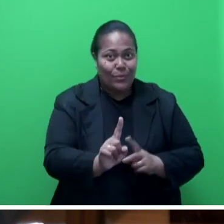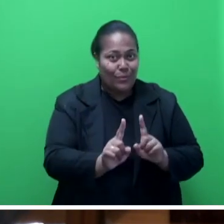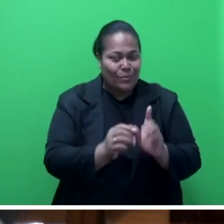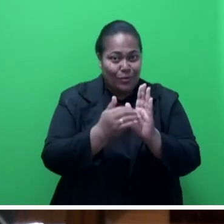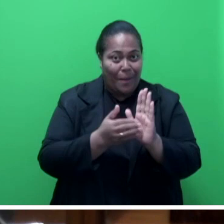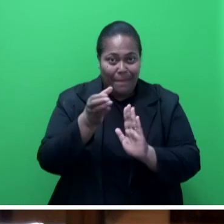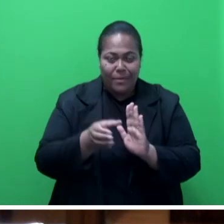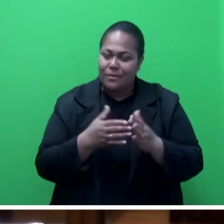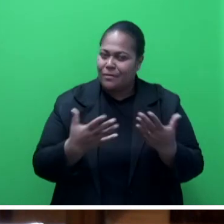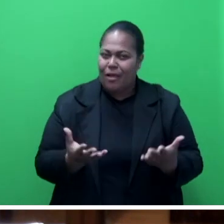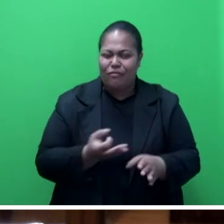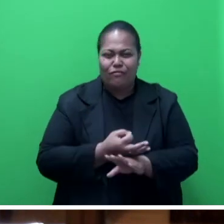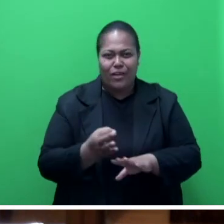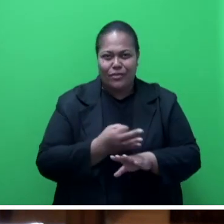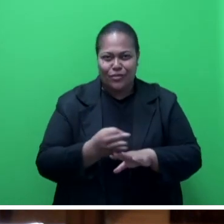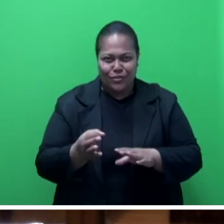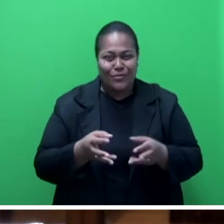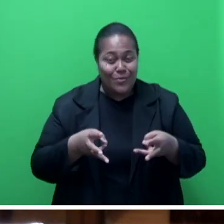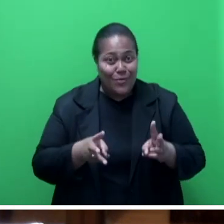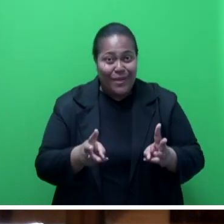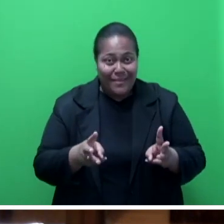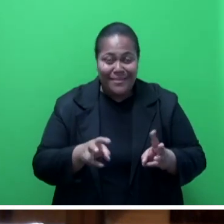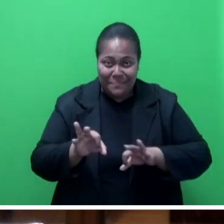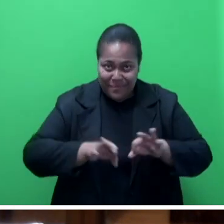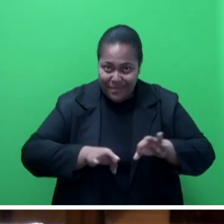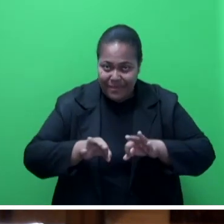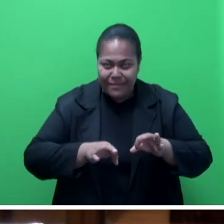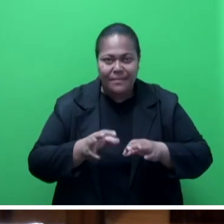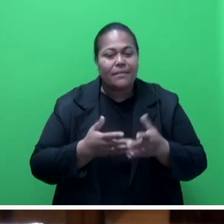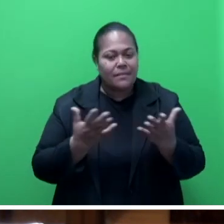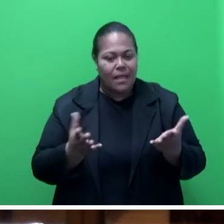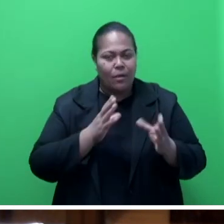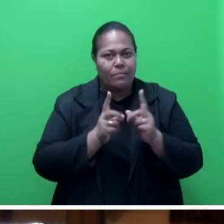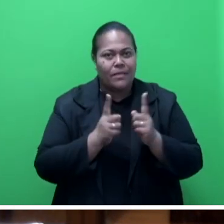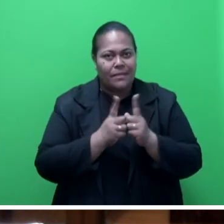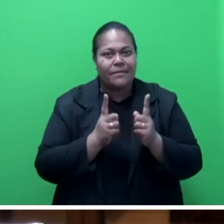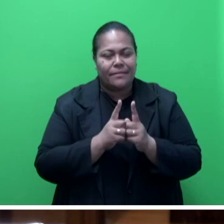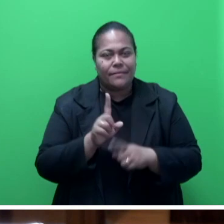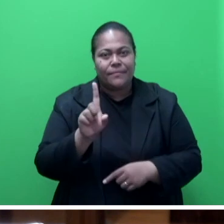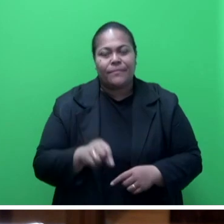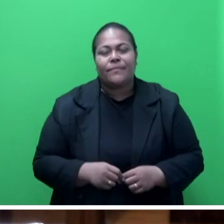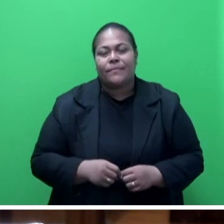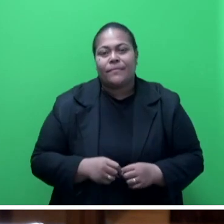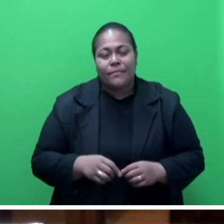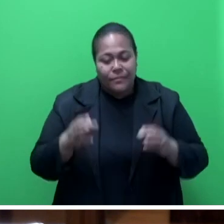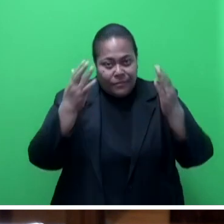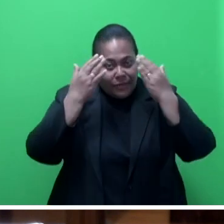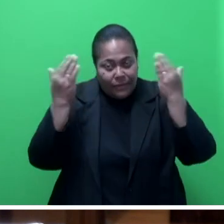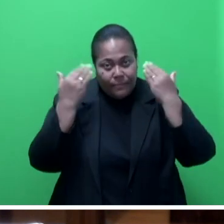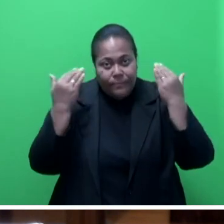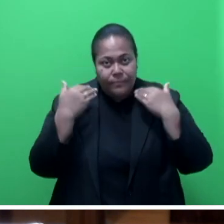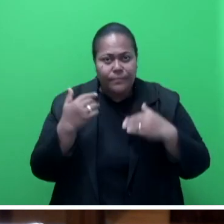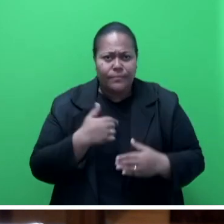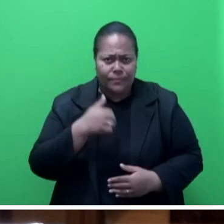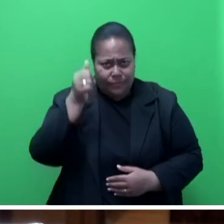new energy to the way these meetings are conducted. Mr. Speaker, I know